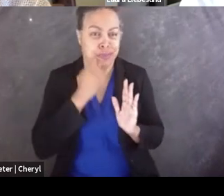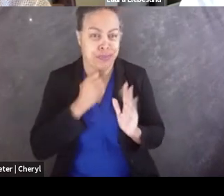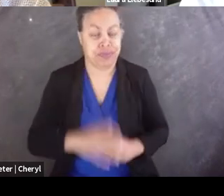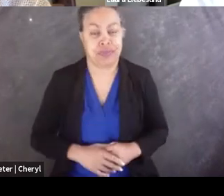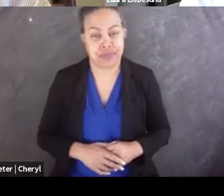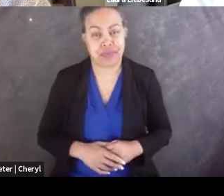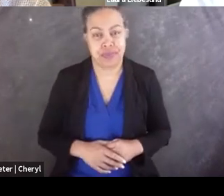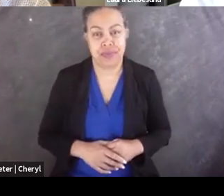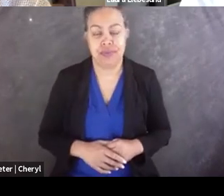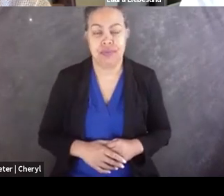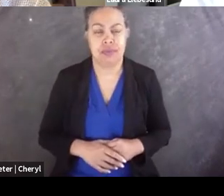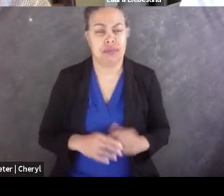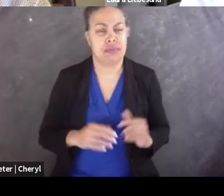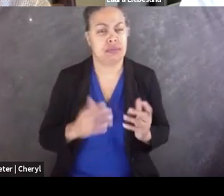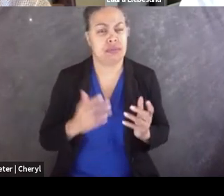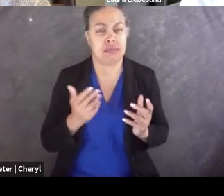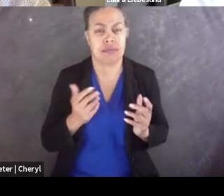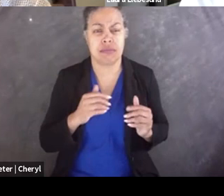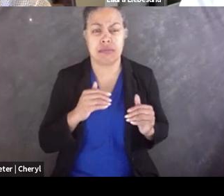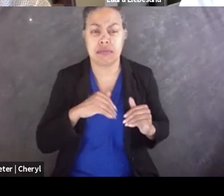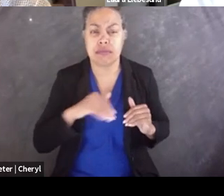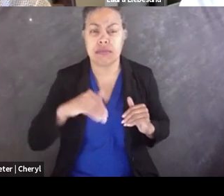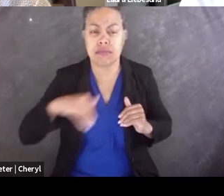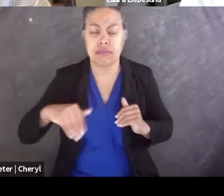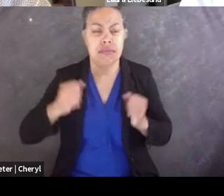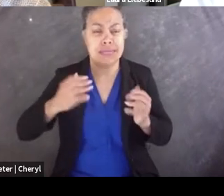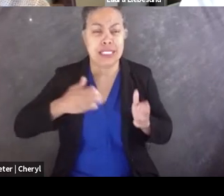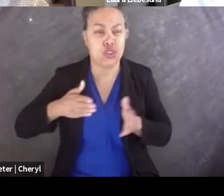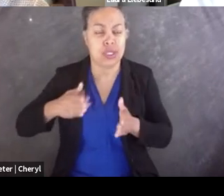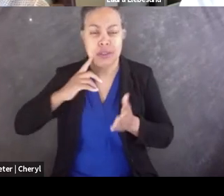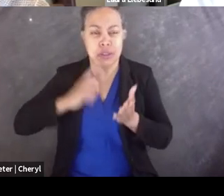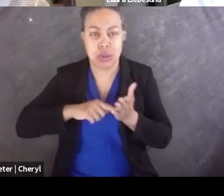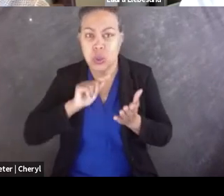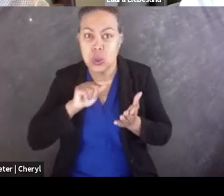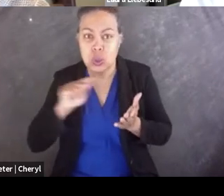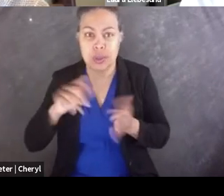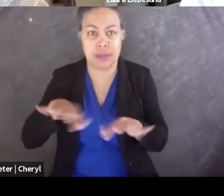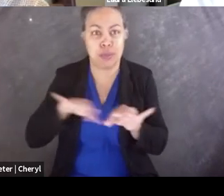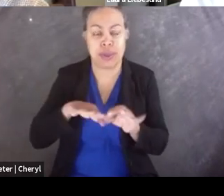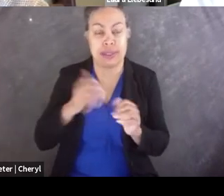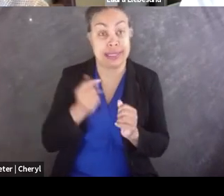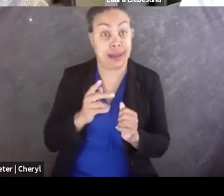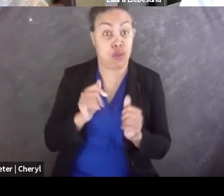There, all along these major streets, were a significant number of bars and restaurants. And